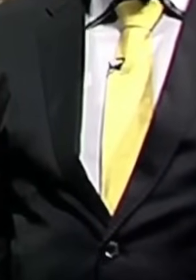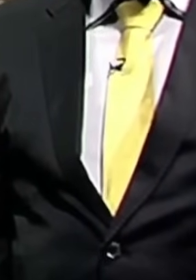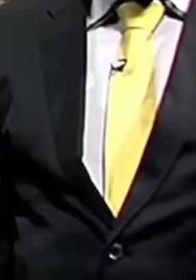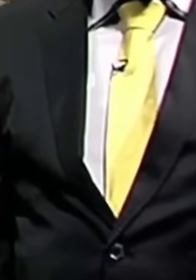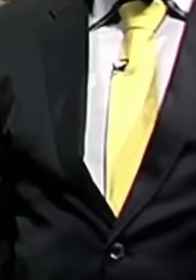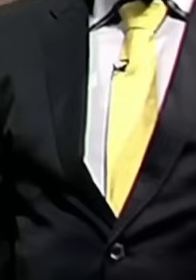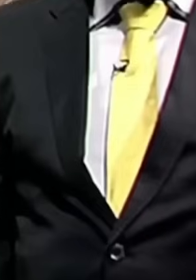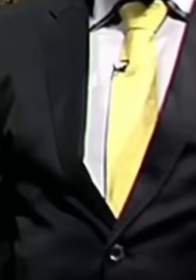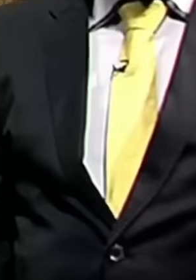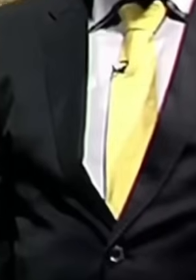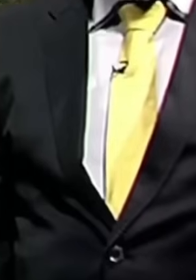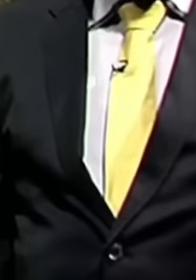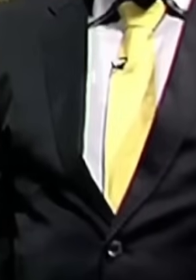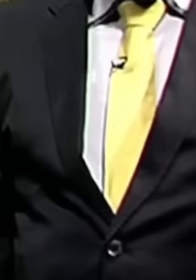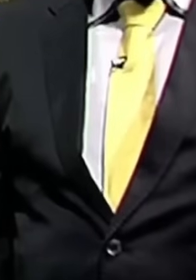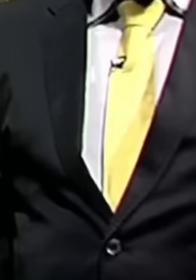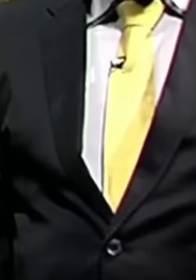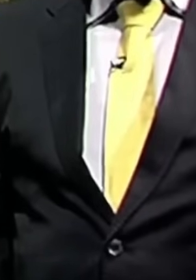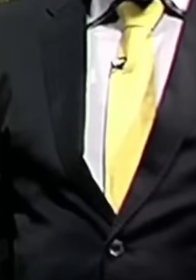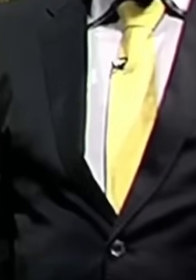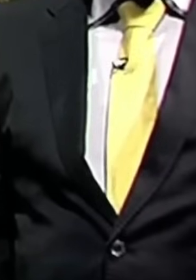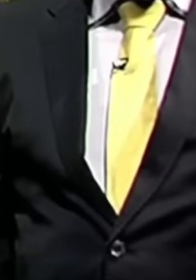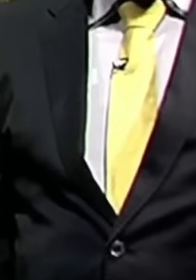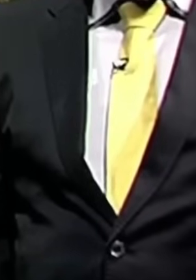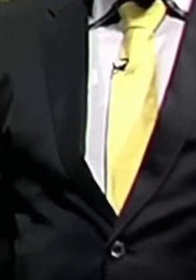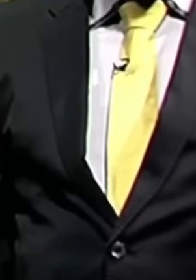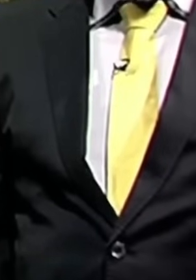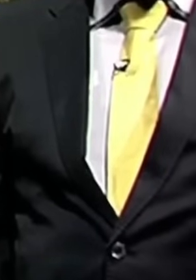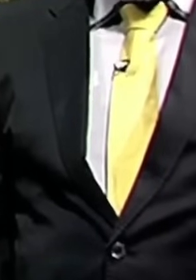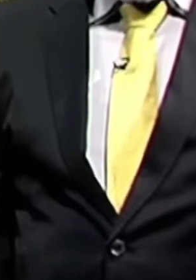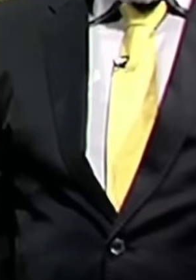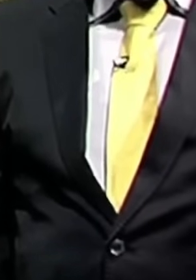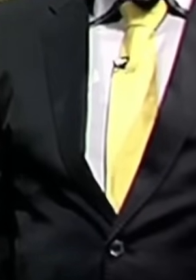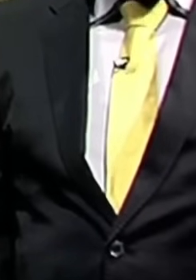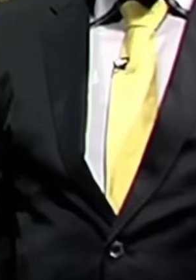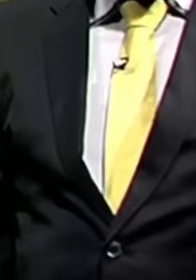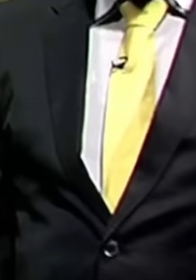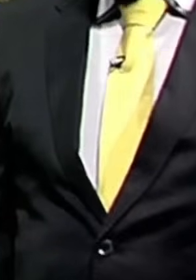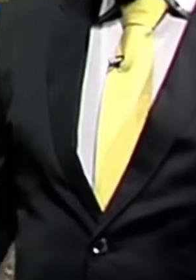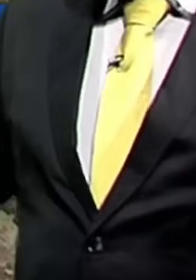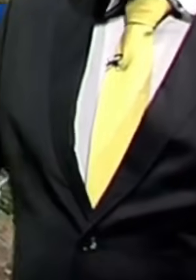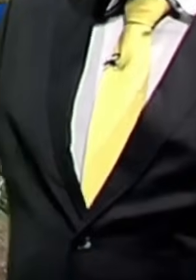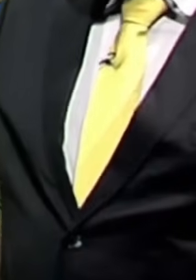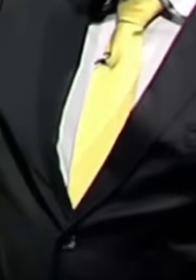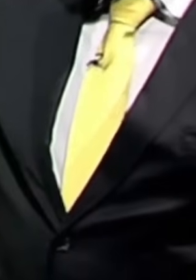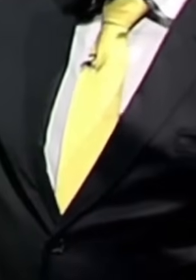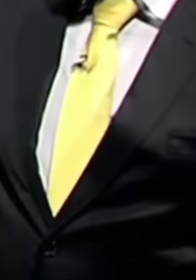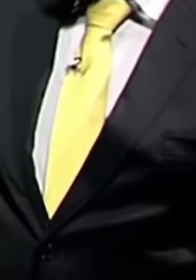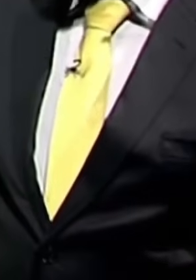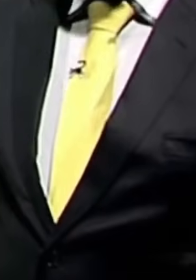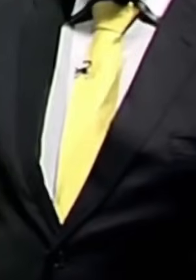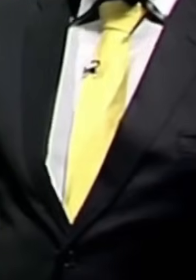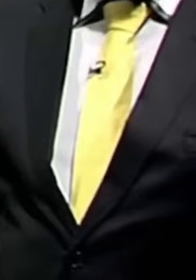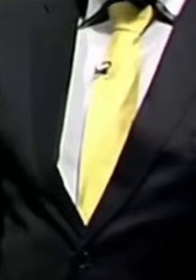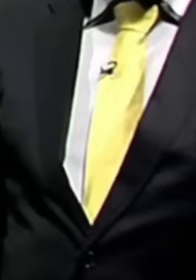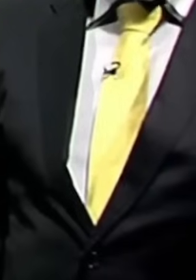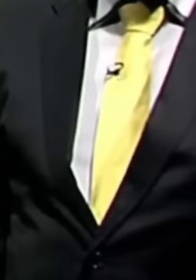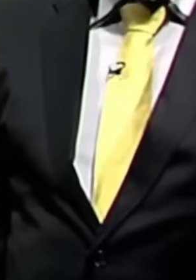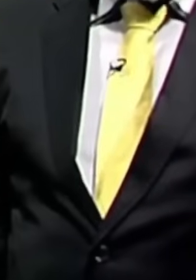mme re shebile ka hare go province ya Kapa Leboya re ka lebala gore province ya Kapa Leboya le yona e be le maemo a tleng a futhumetse haholo di tla fitla tsa mashwabile ka mana ka